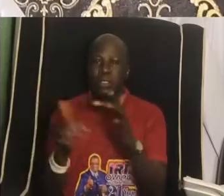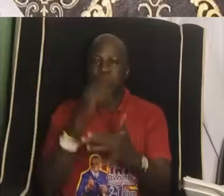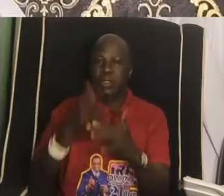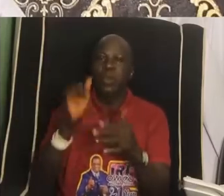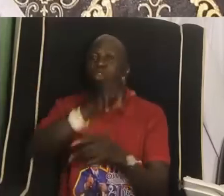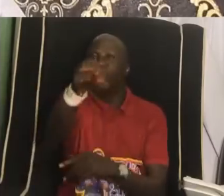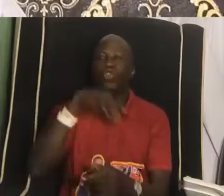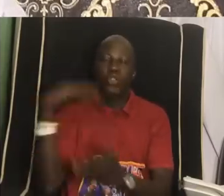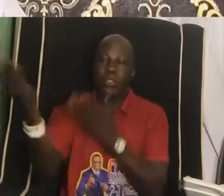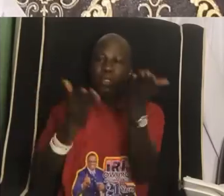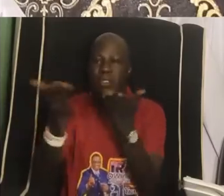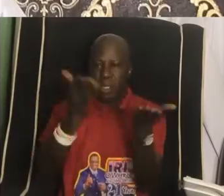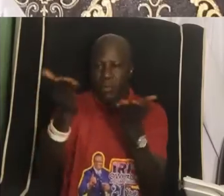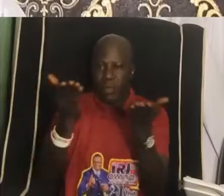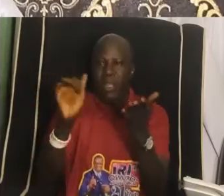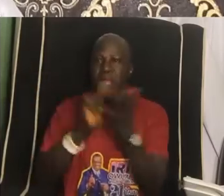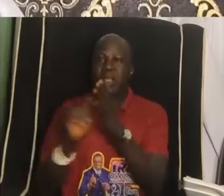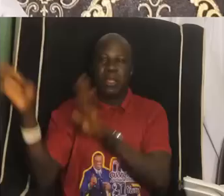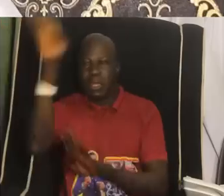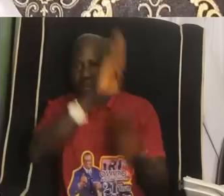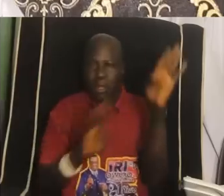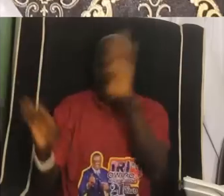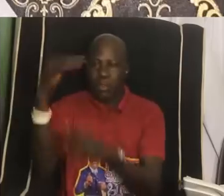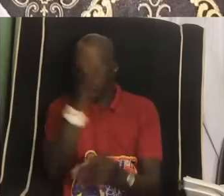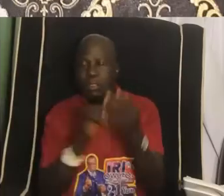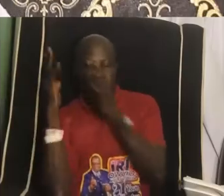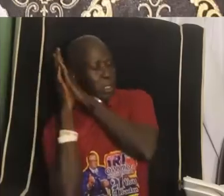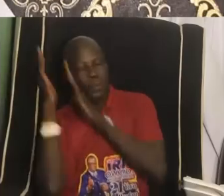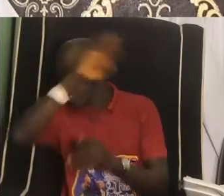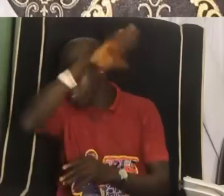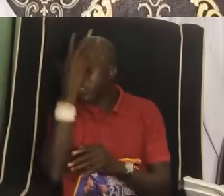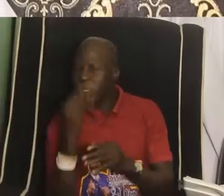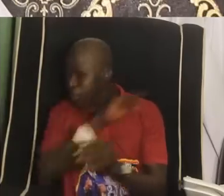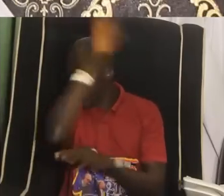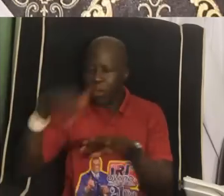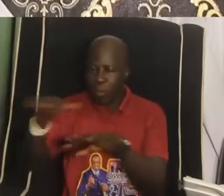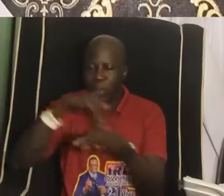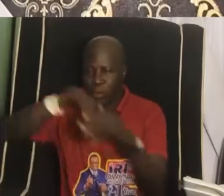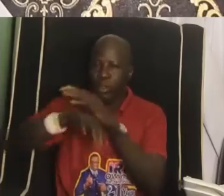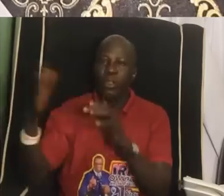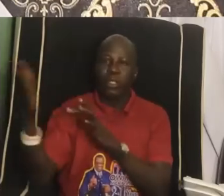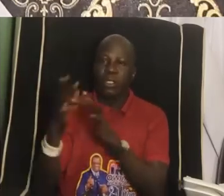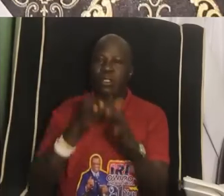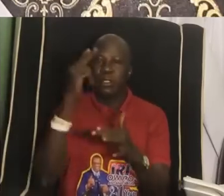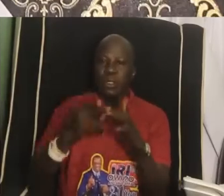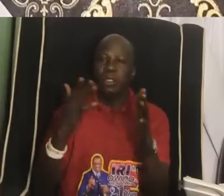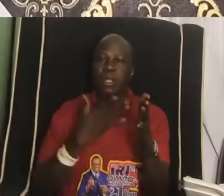iranse yi. Do this service. Ogun oju orun ko ni pa lori e mo. Battle has never no power over you again. Jesu Oluwa